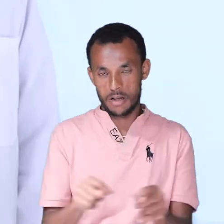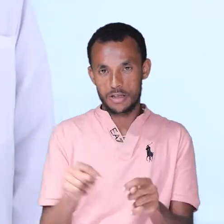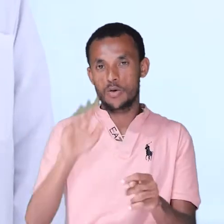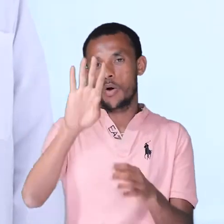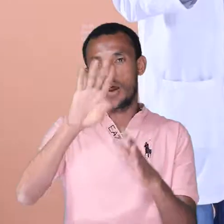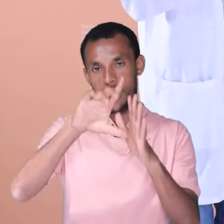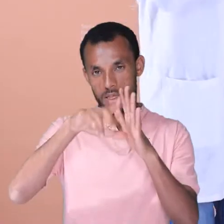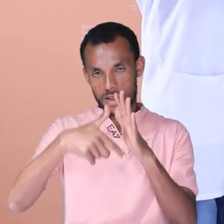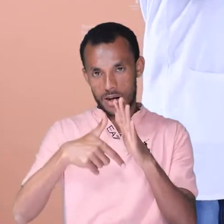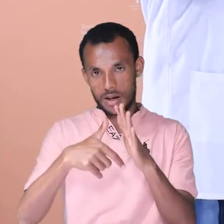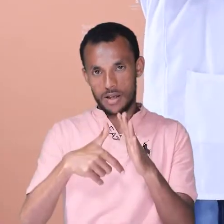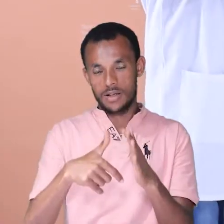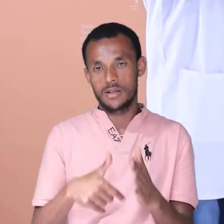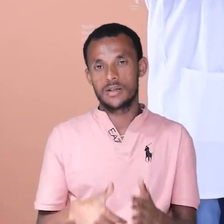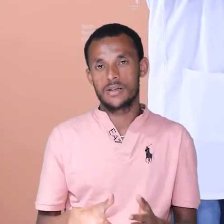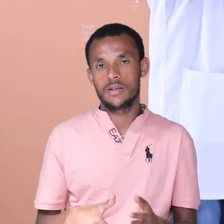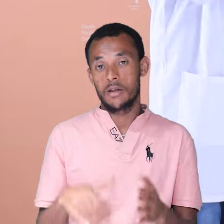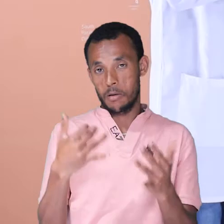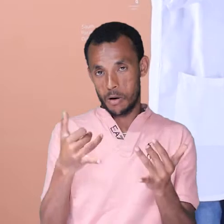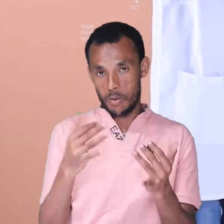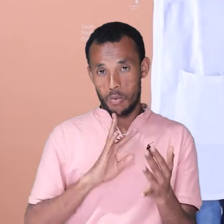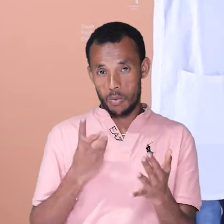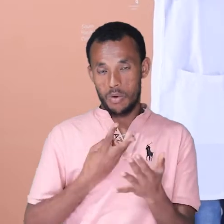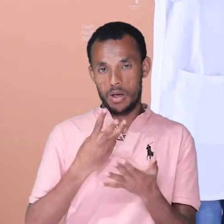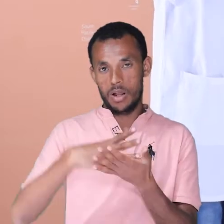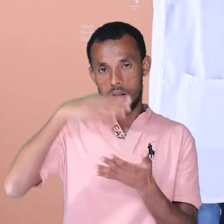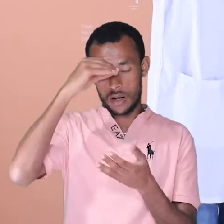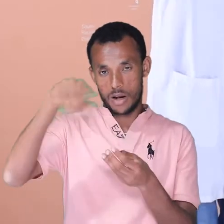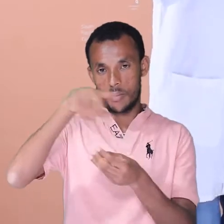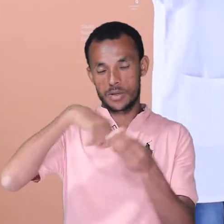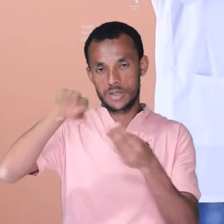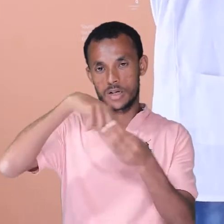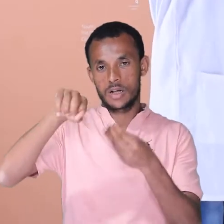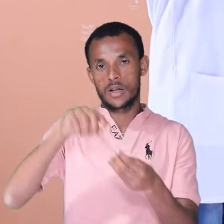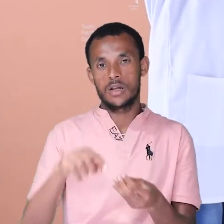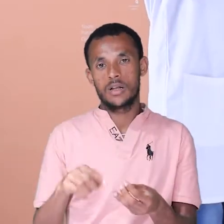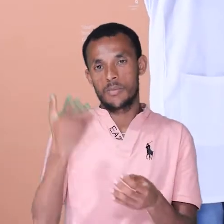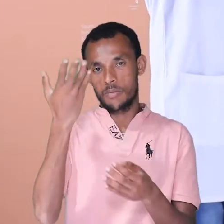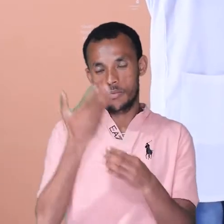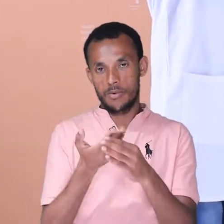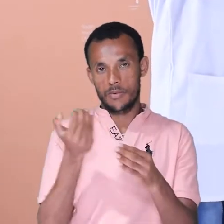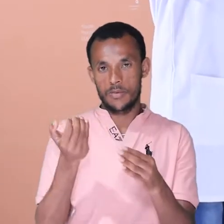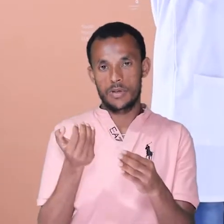and also here circles. In the previous discussion we are seeing that what is